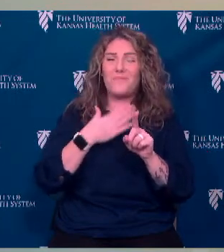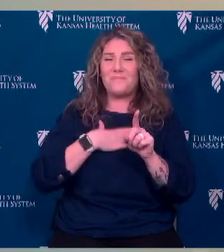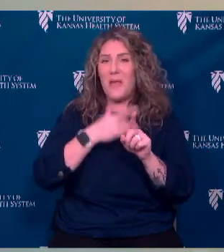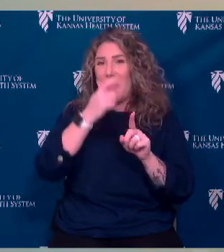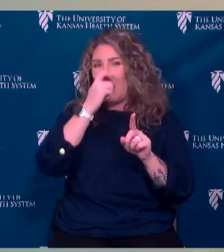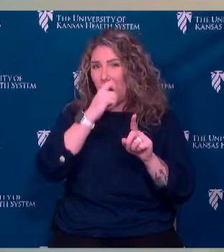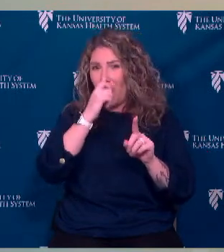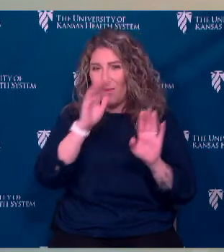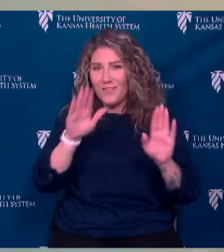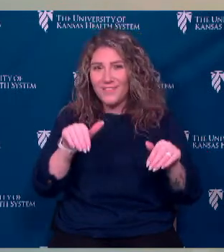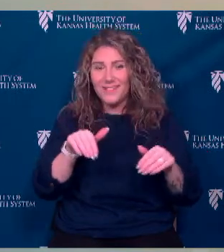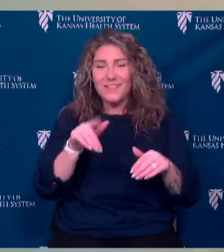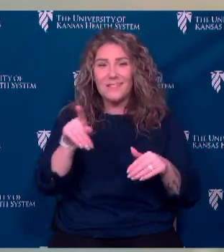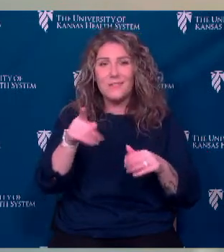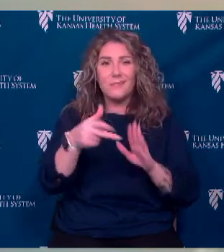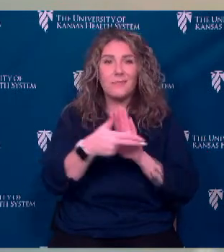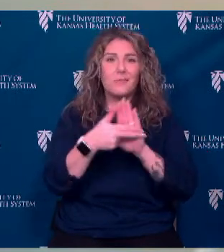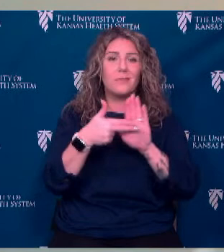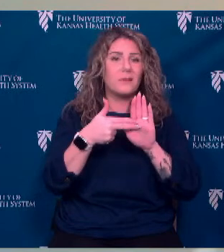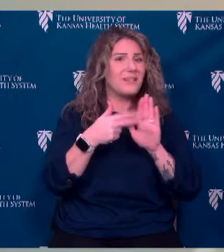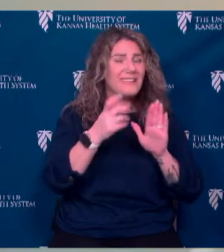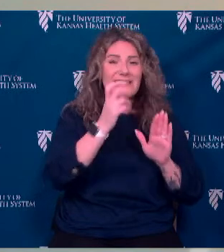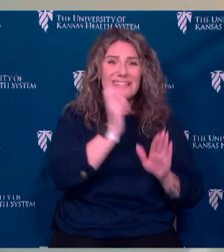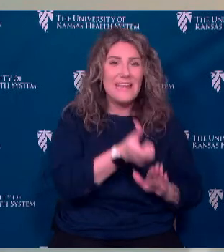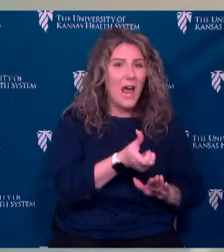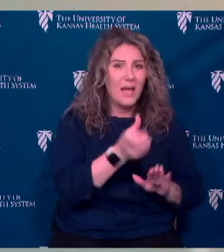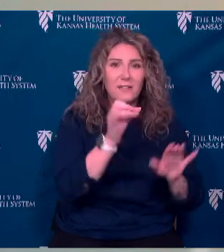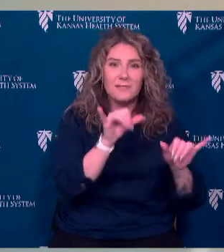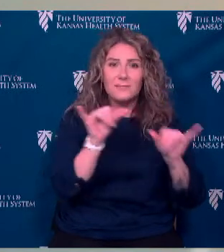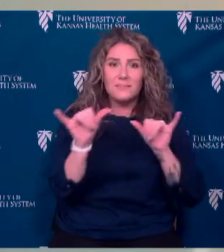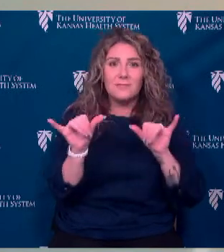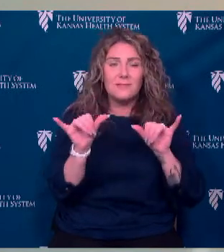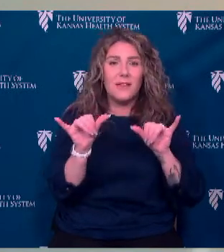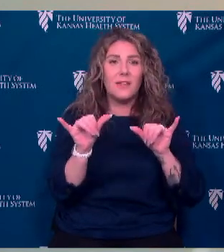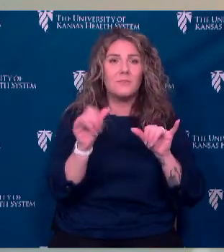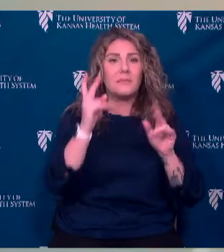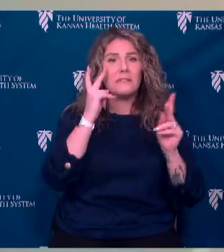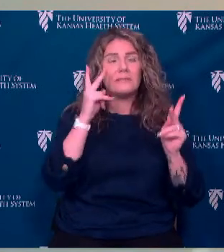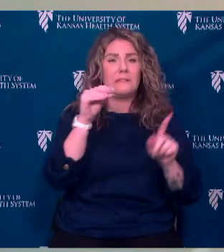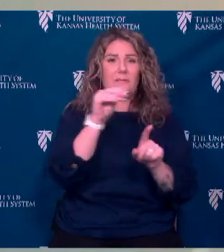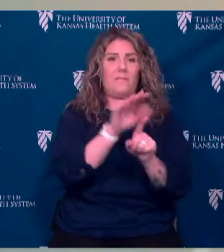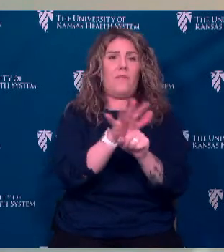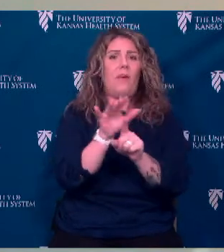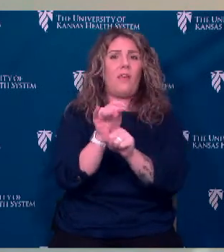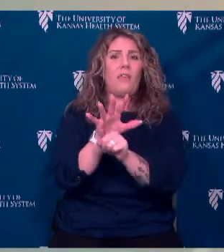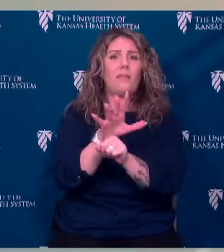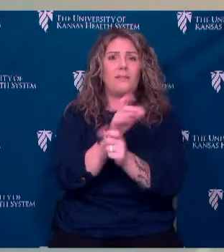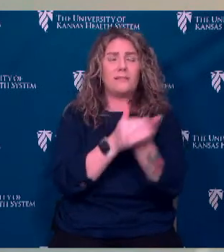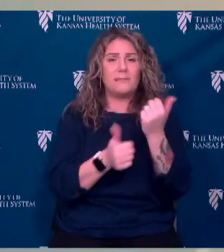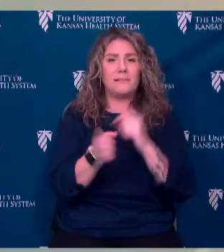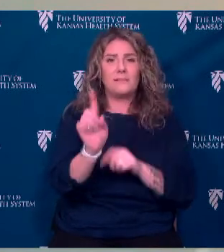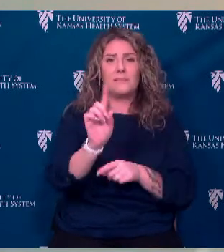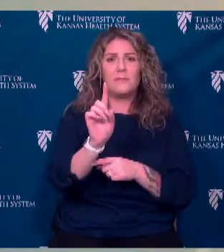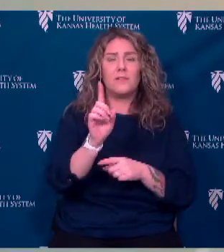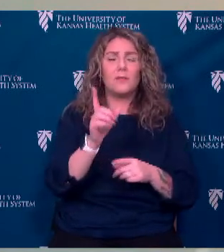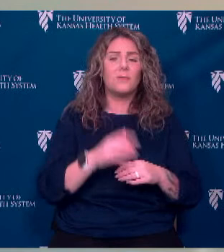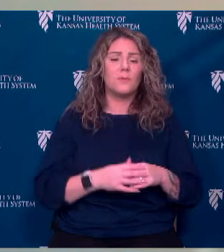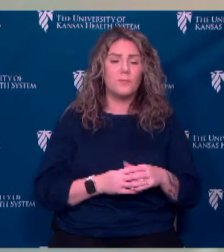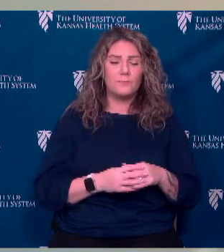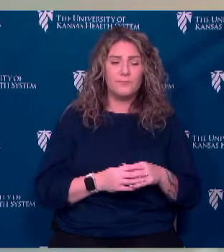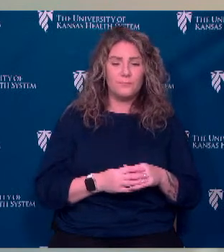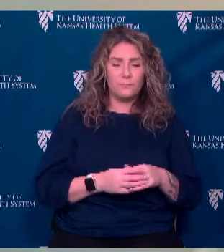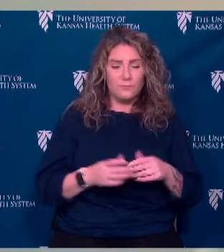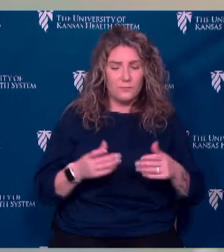call it, is not. So we're still seeing the effects. I think we're trying to